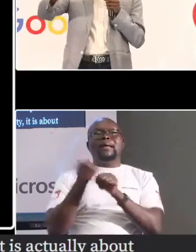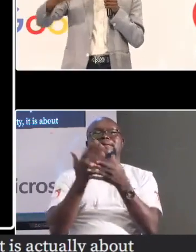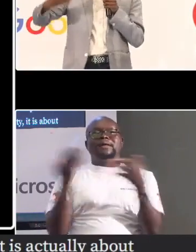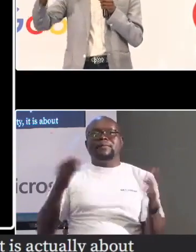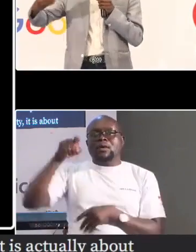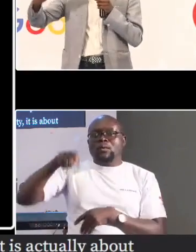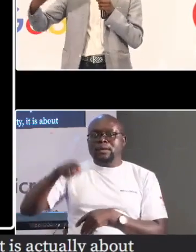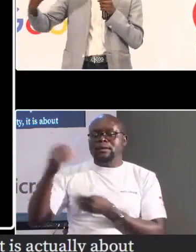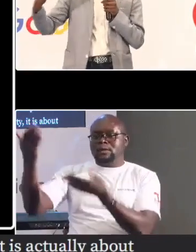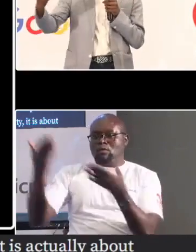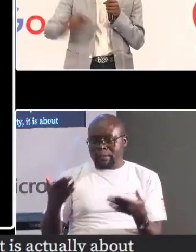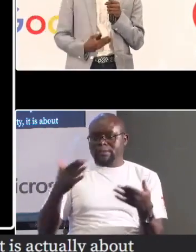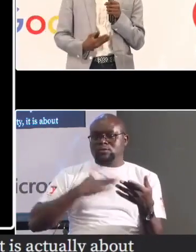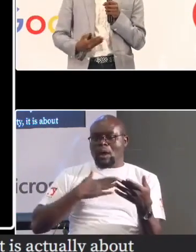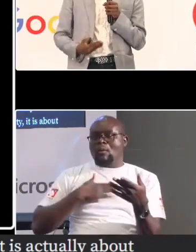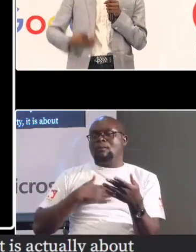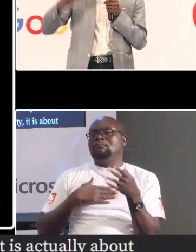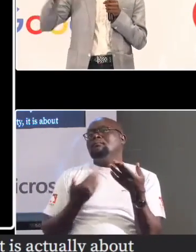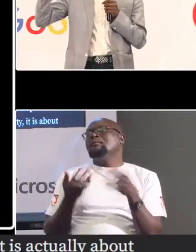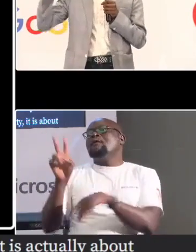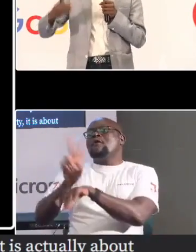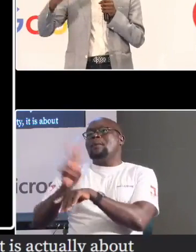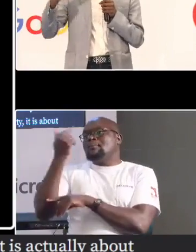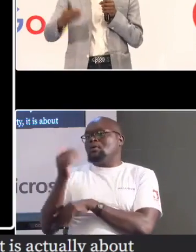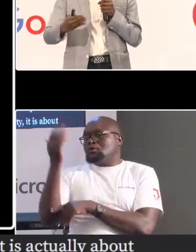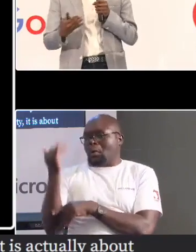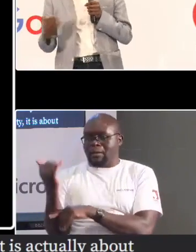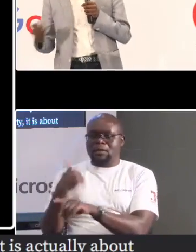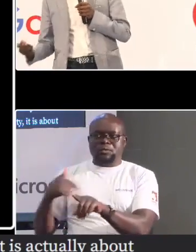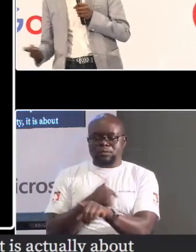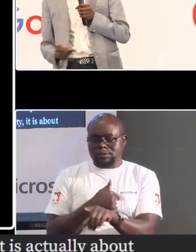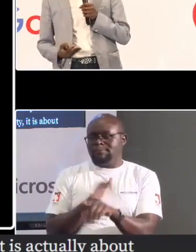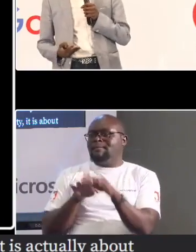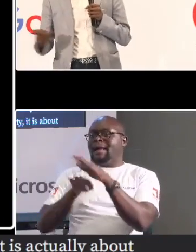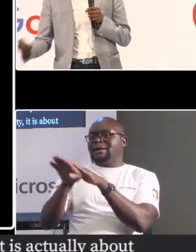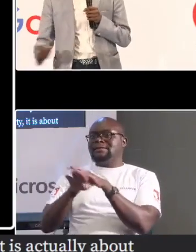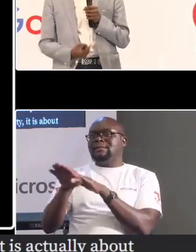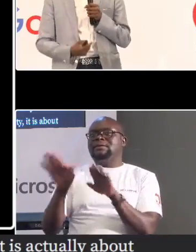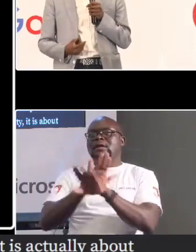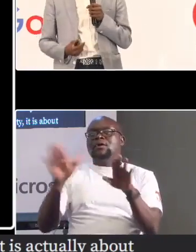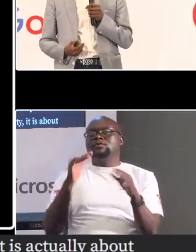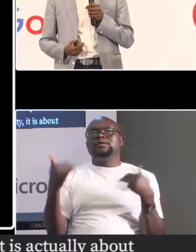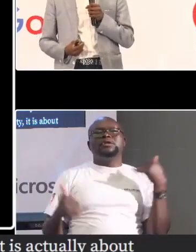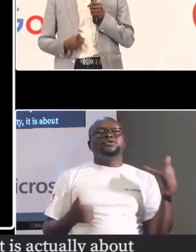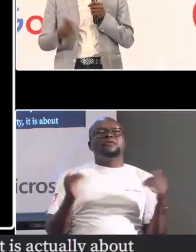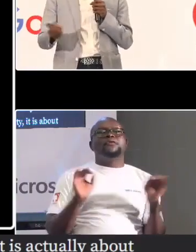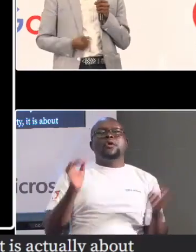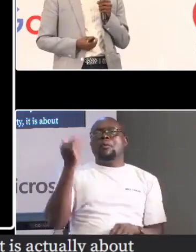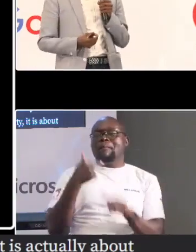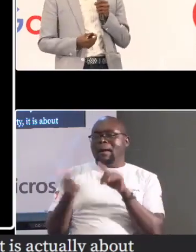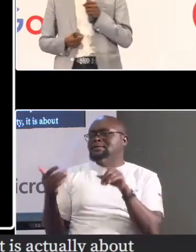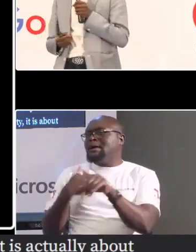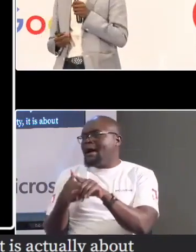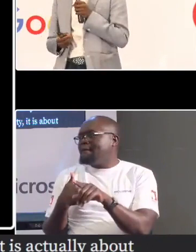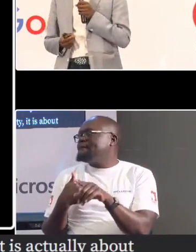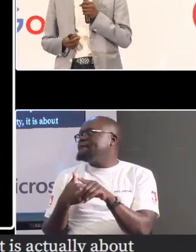we need to bring into our vocabulary. Because why should accessibility not be joyful? Yesterday, I don't know